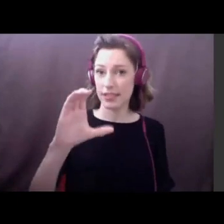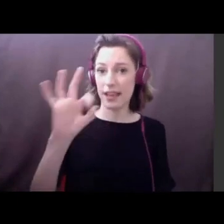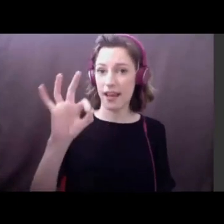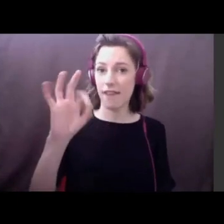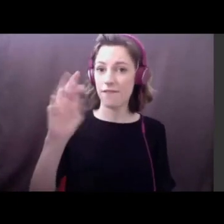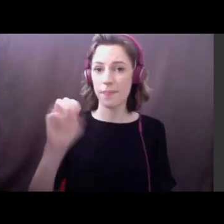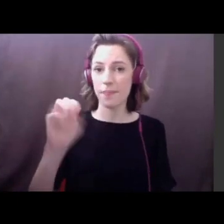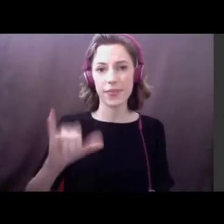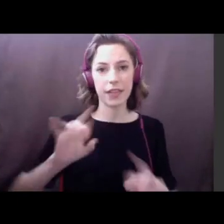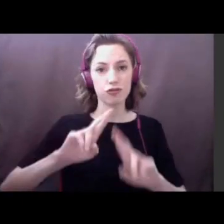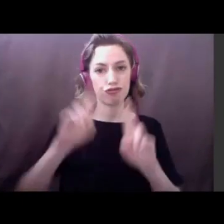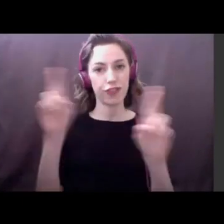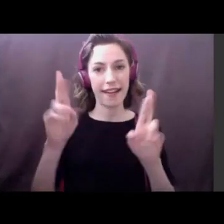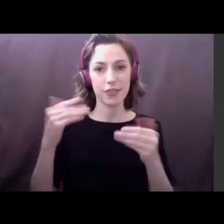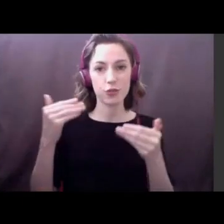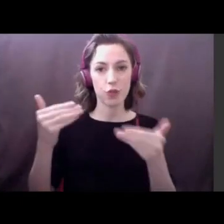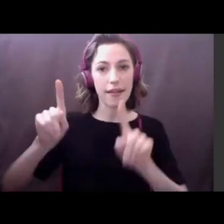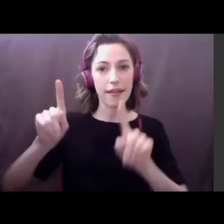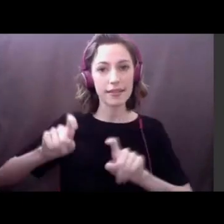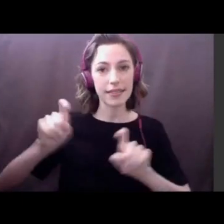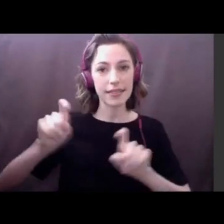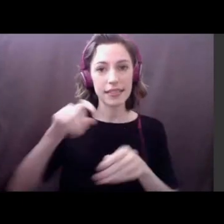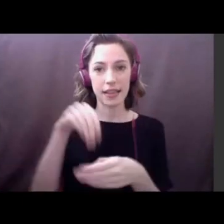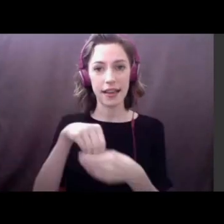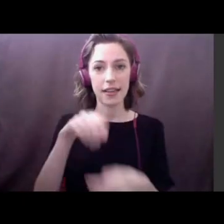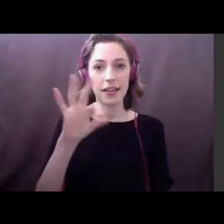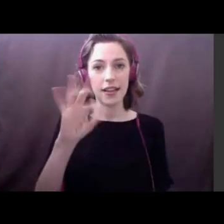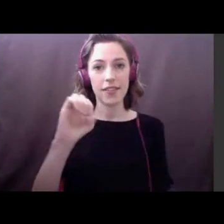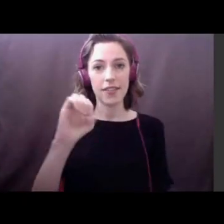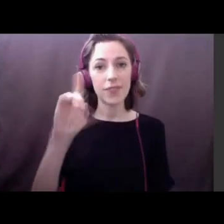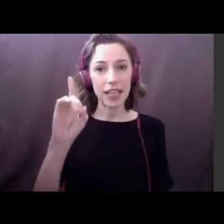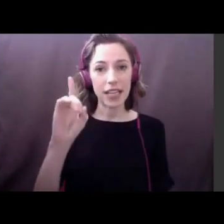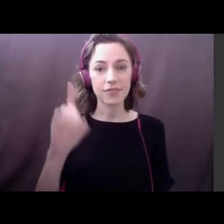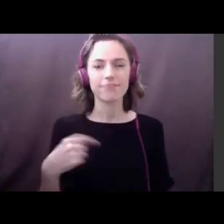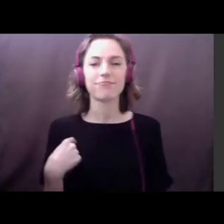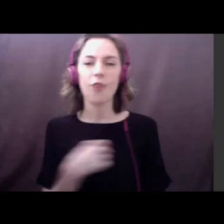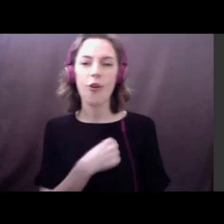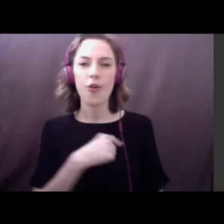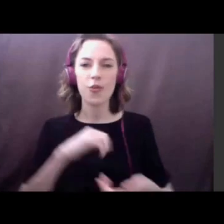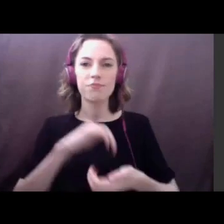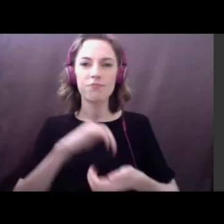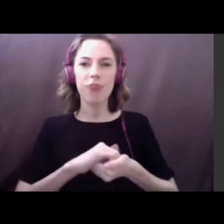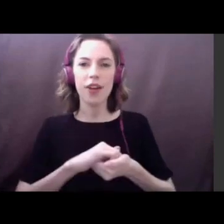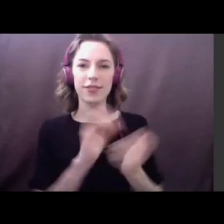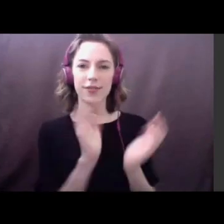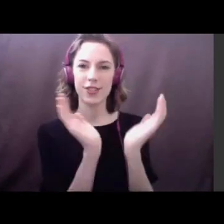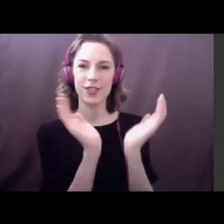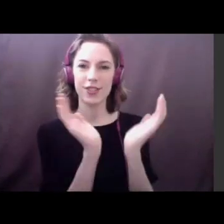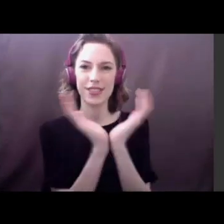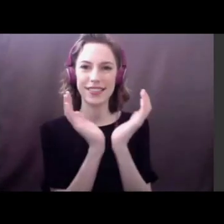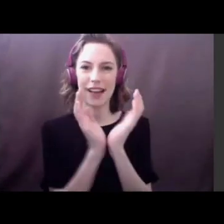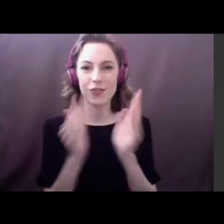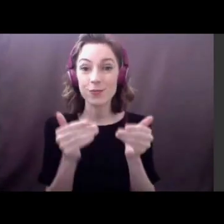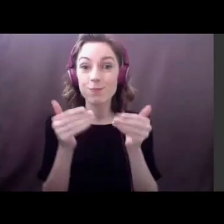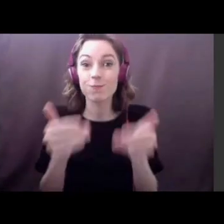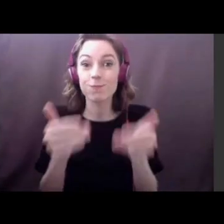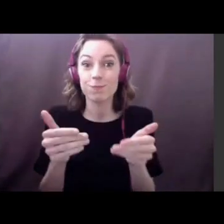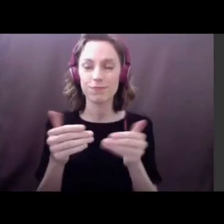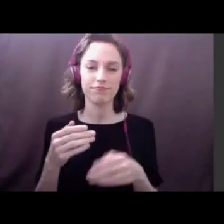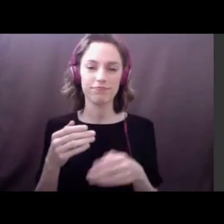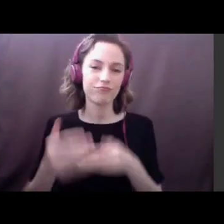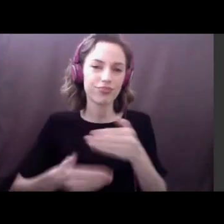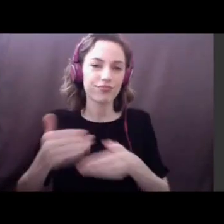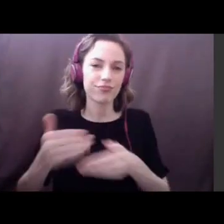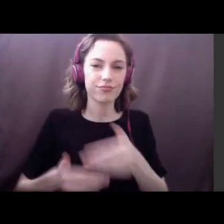done. So I can give you more information on that. It's a one-page survey